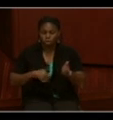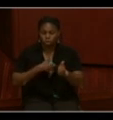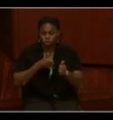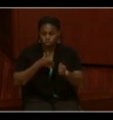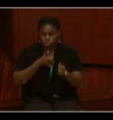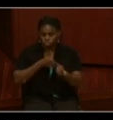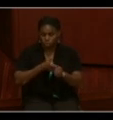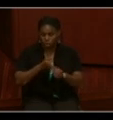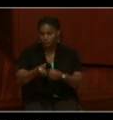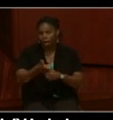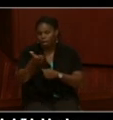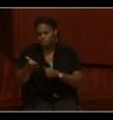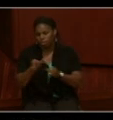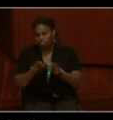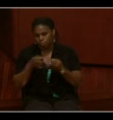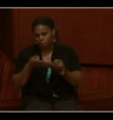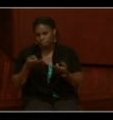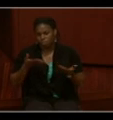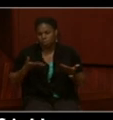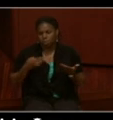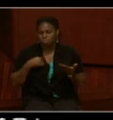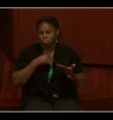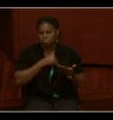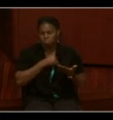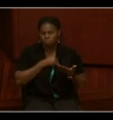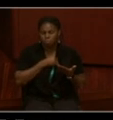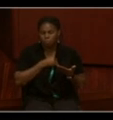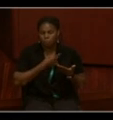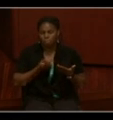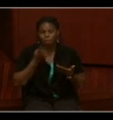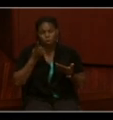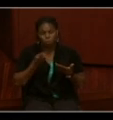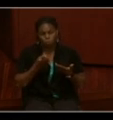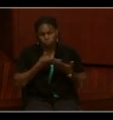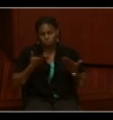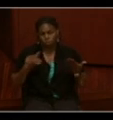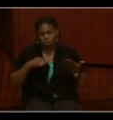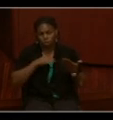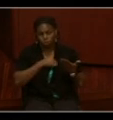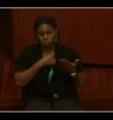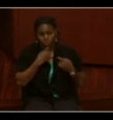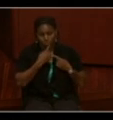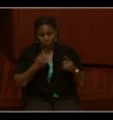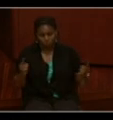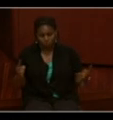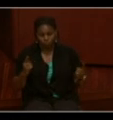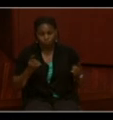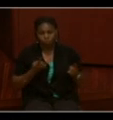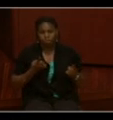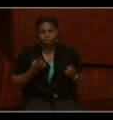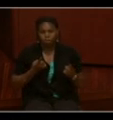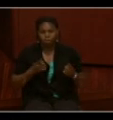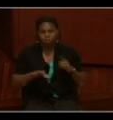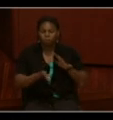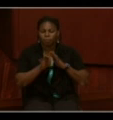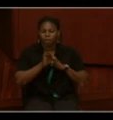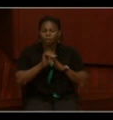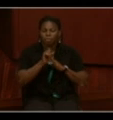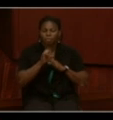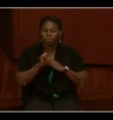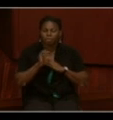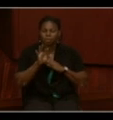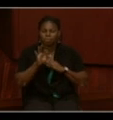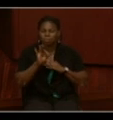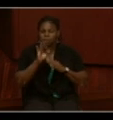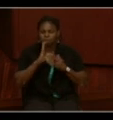track down other family members. So one tactic that we recommend to researchers is to track down the case file of a family member